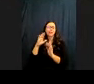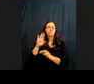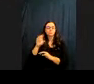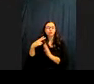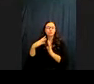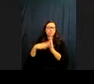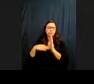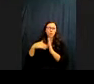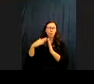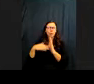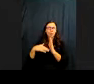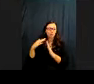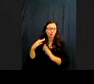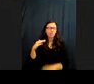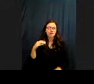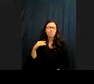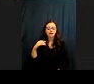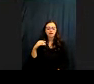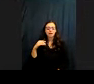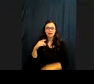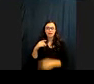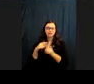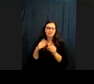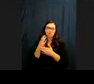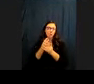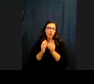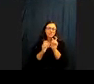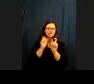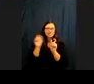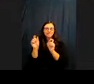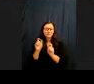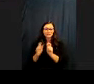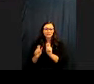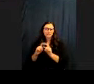and pieces, little fragments of thought.